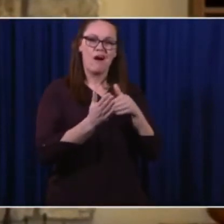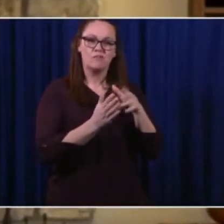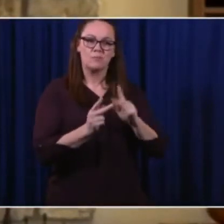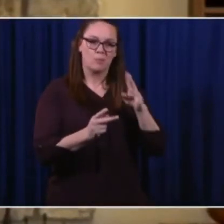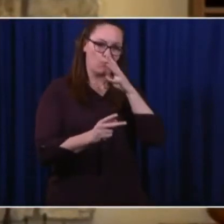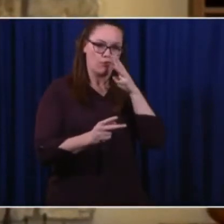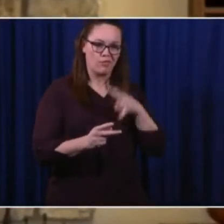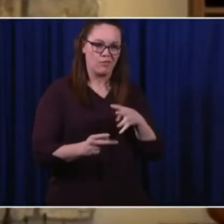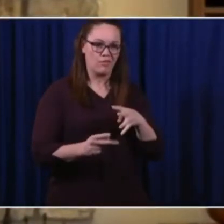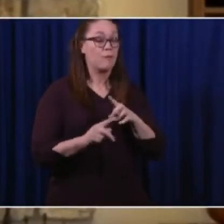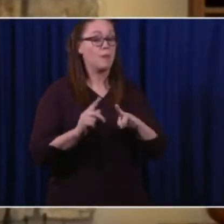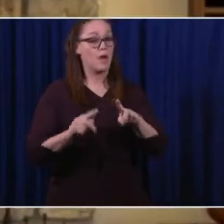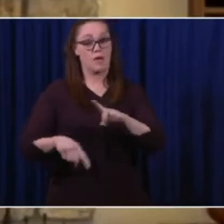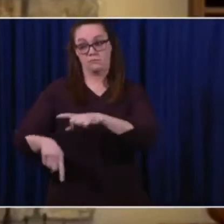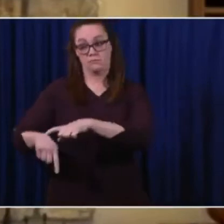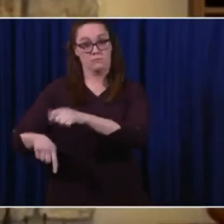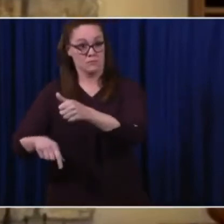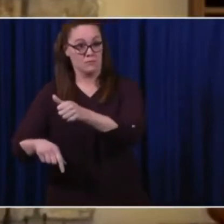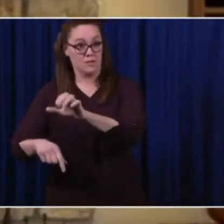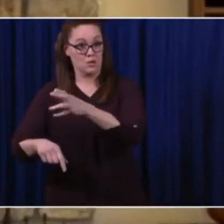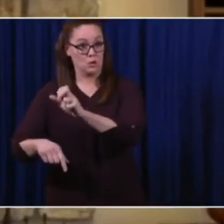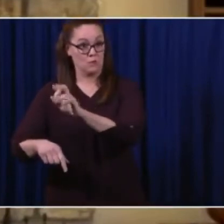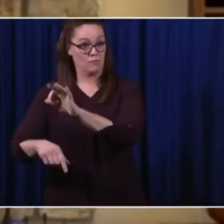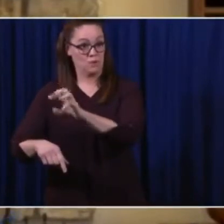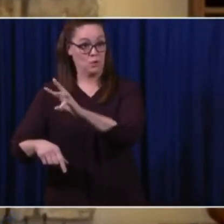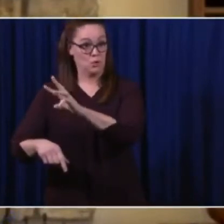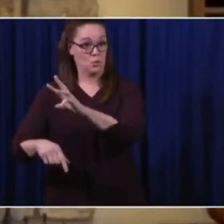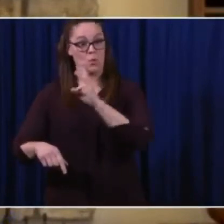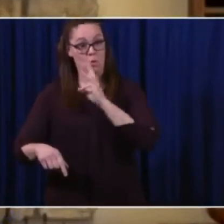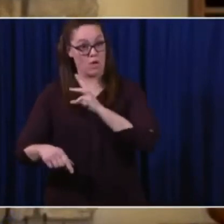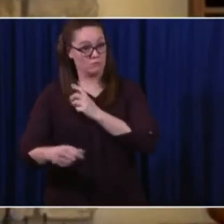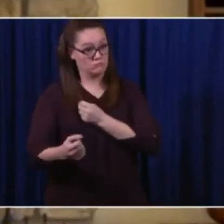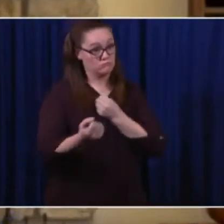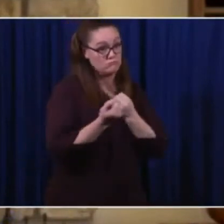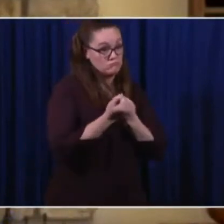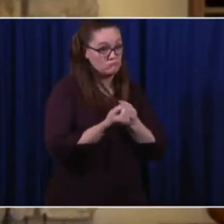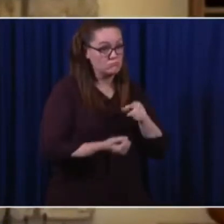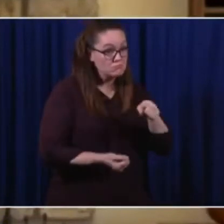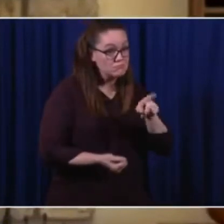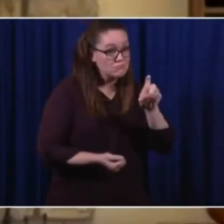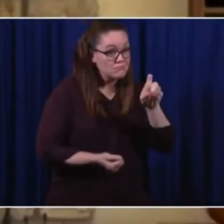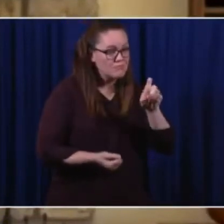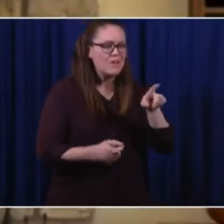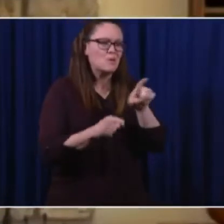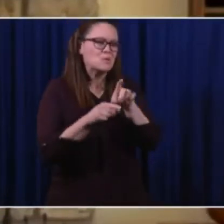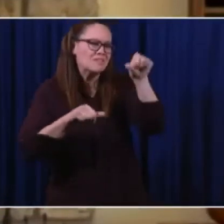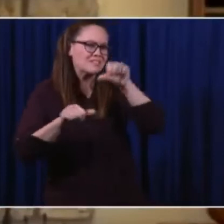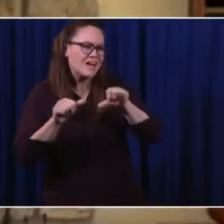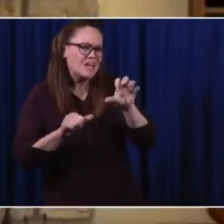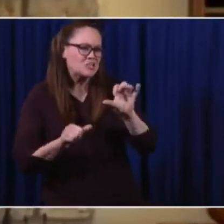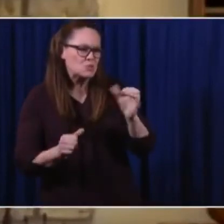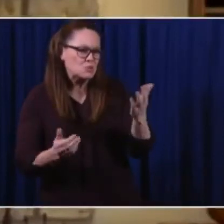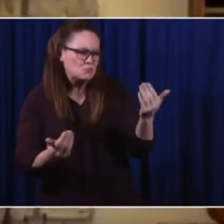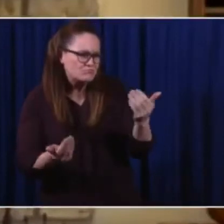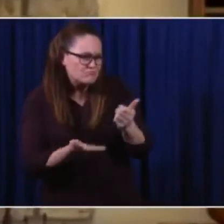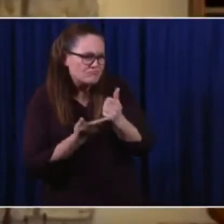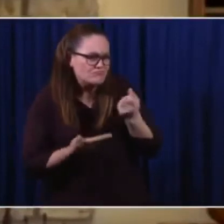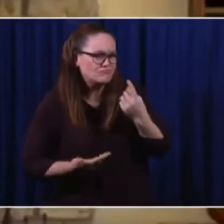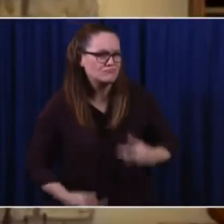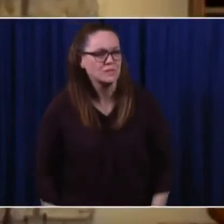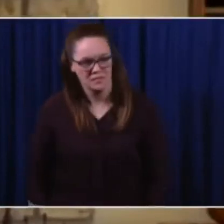curfew? Secondly, science behind this. Yeah, look, we don't anticipate, for example, someone's driving